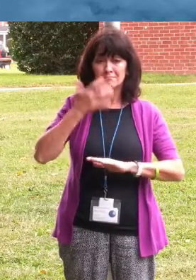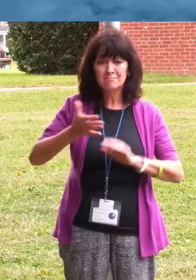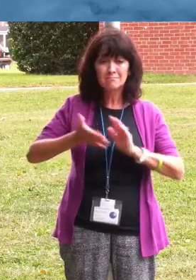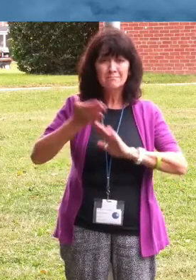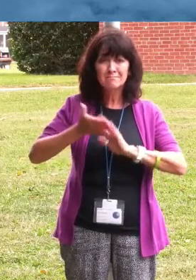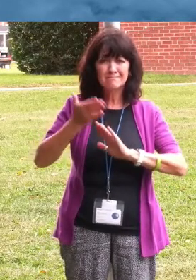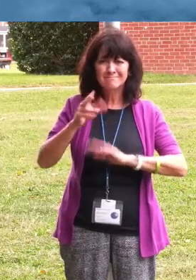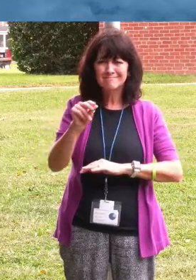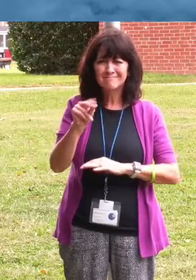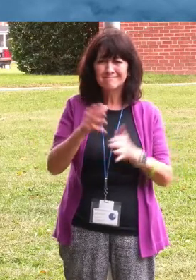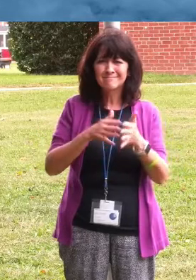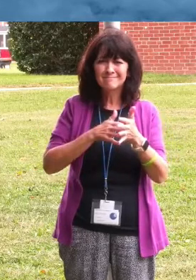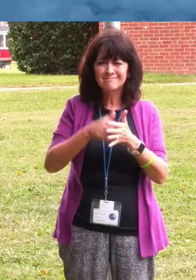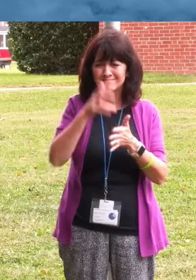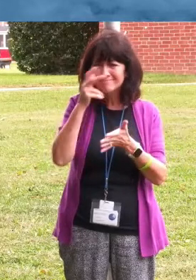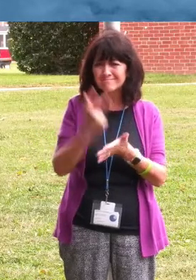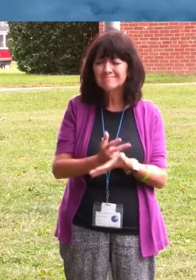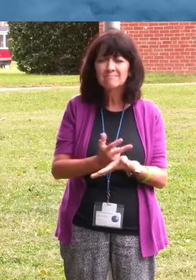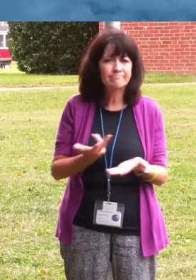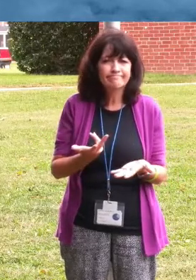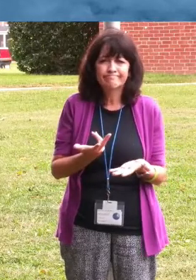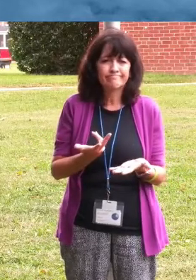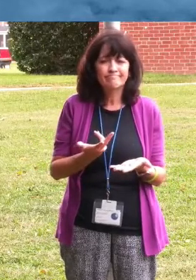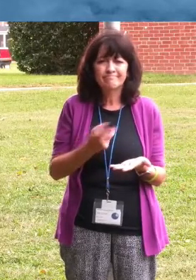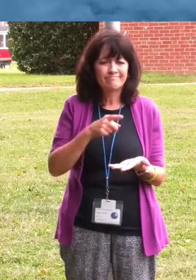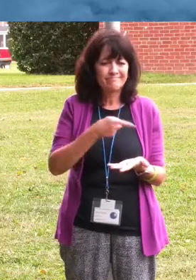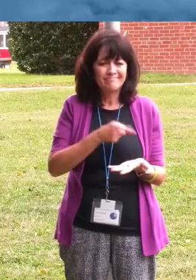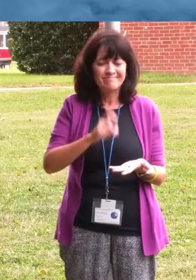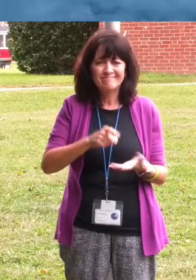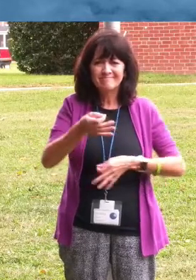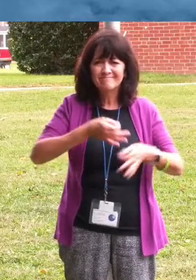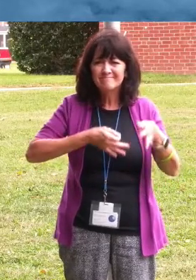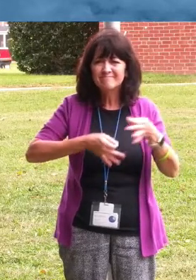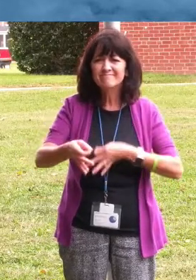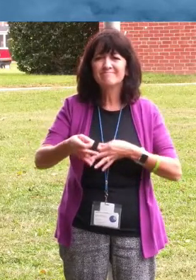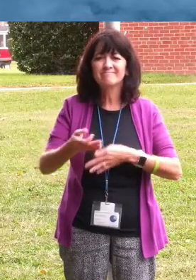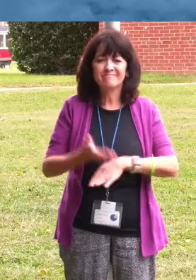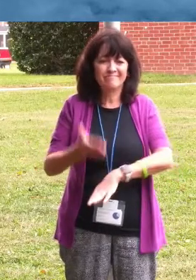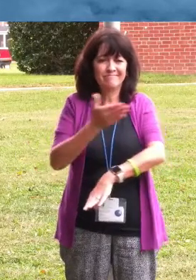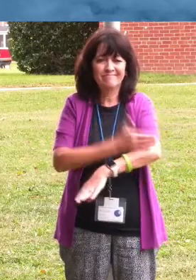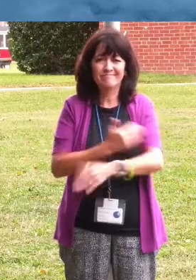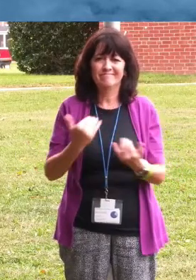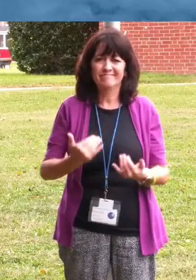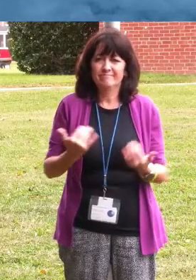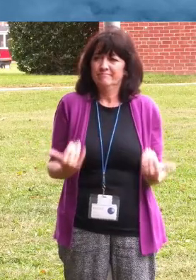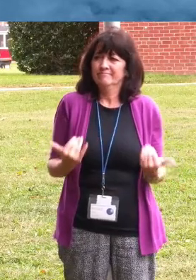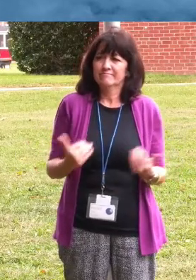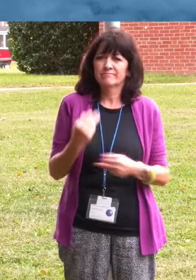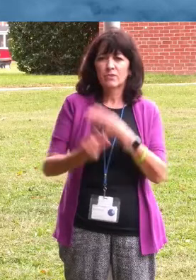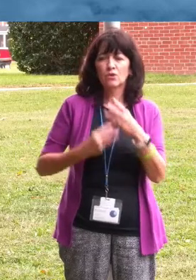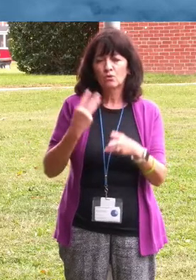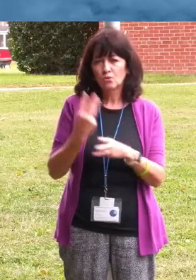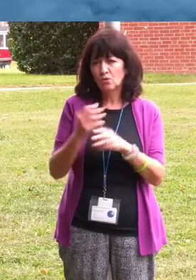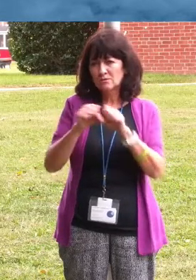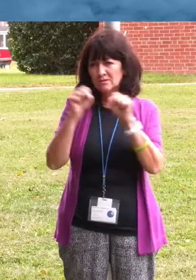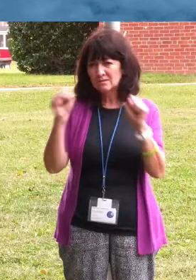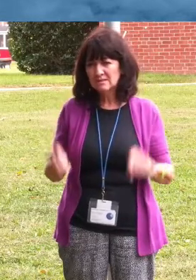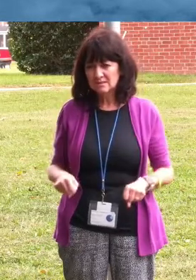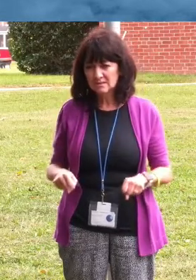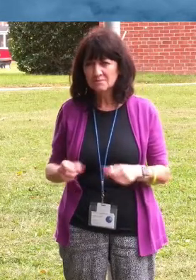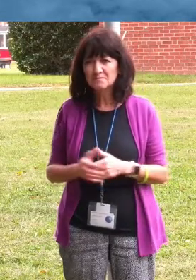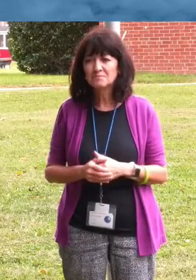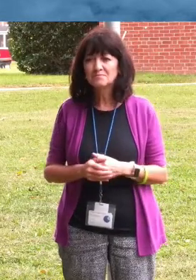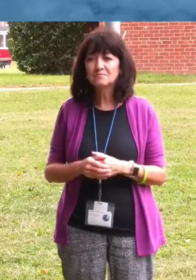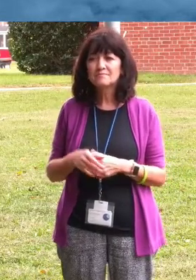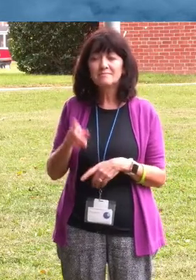get five-star treatment from all of you, and for the dedicated staff, they do not live in